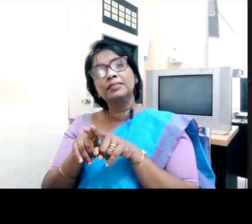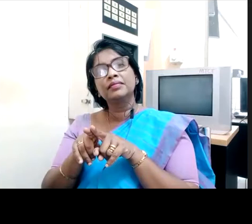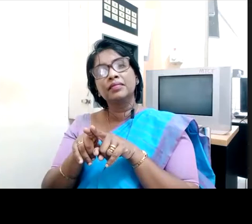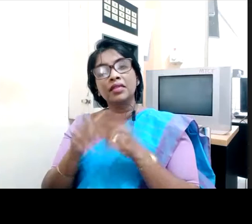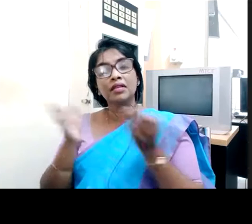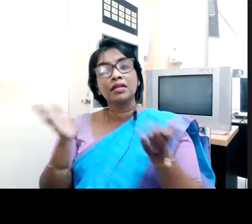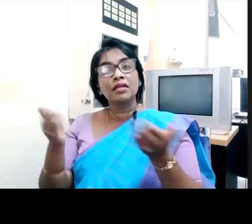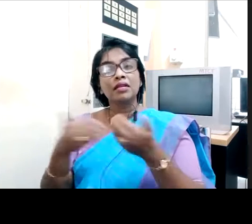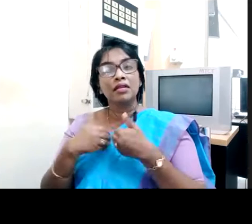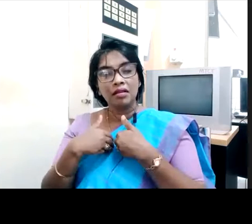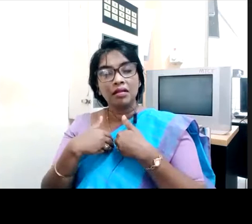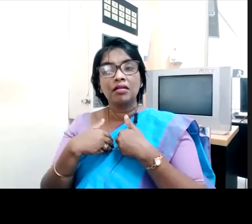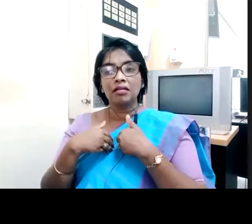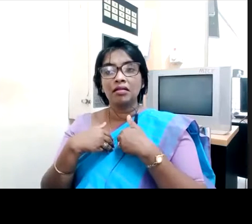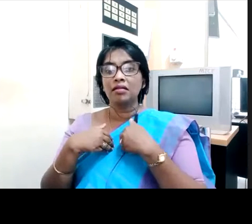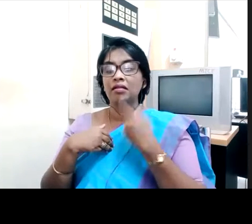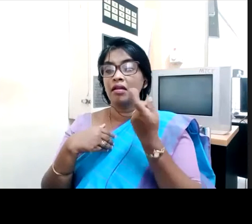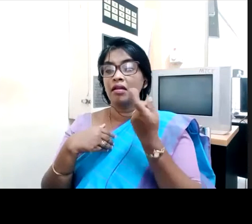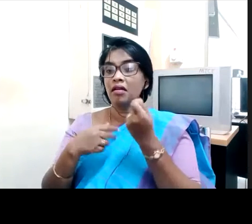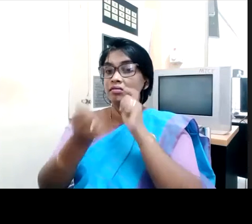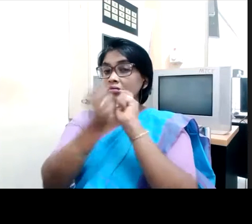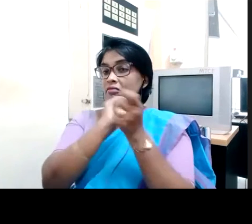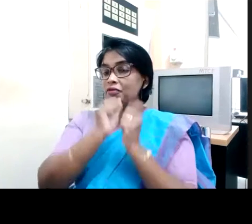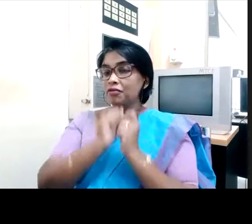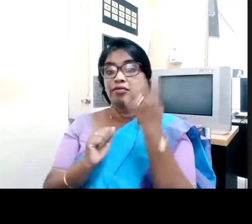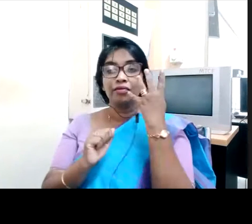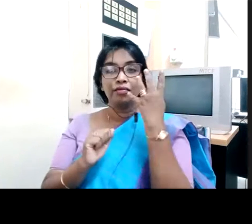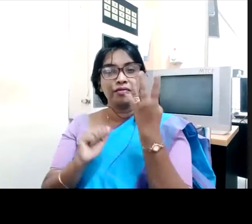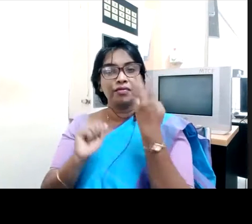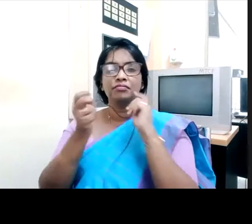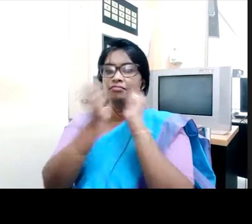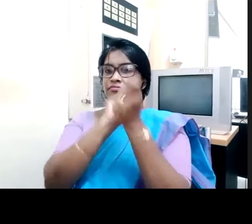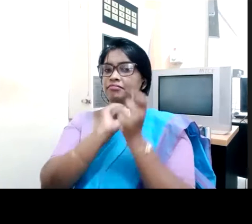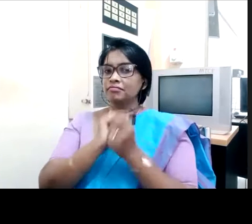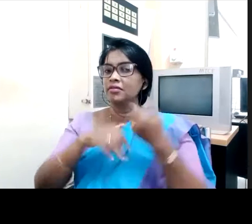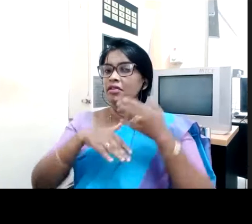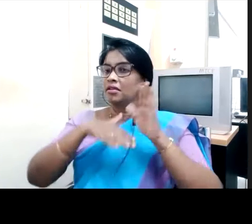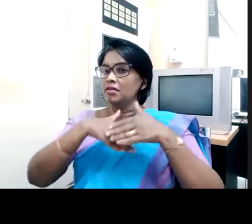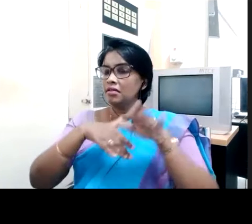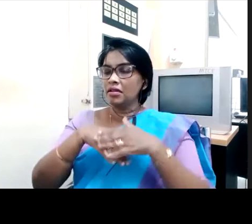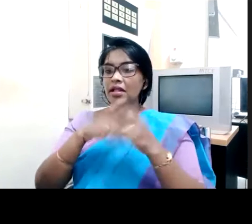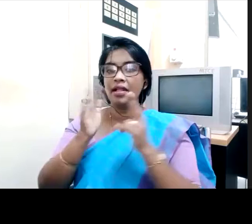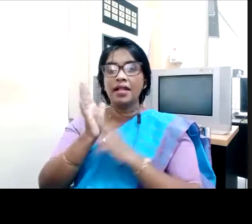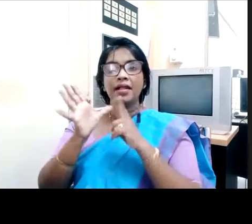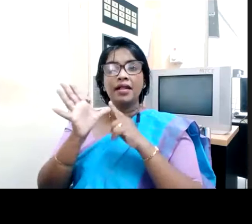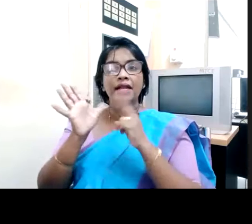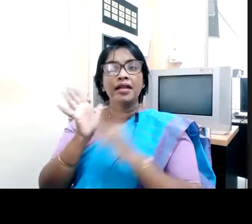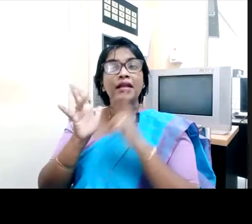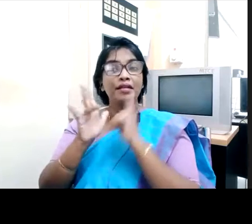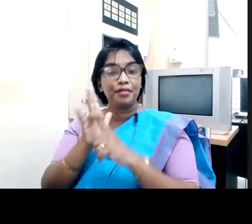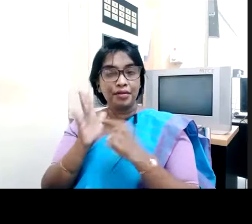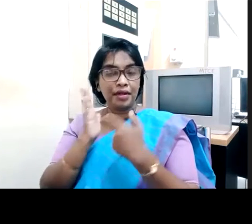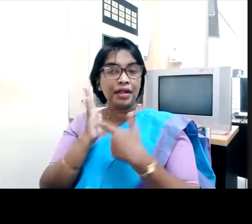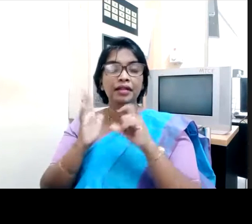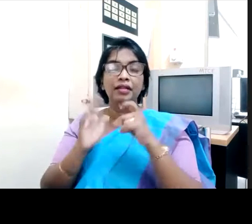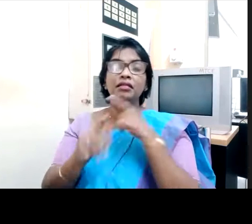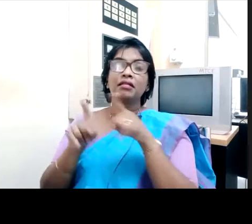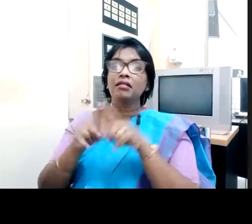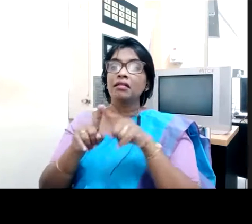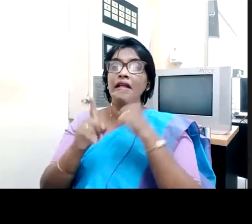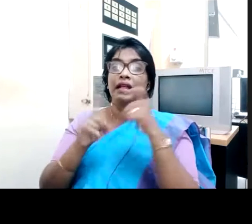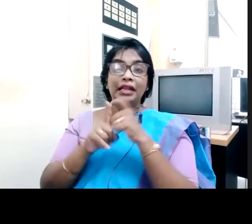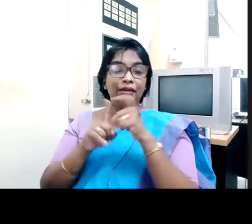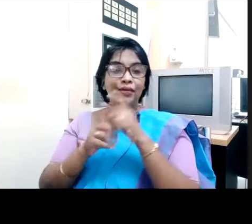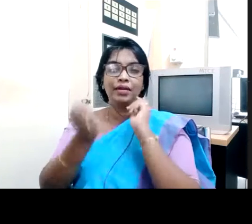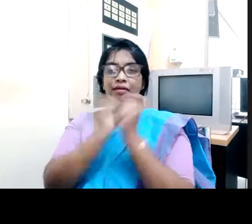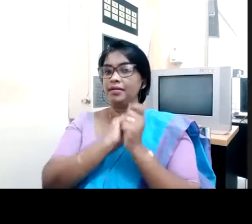time. If I take biotechnology, nanotechnology, information technology, and neurotechnology. Also